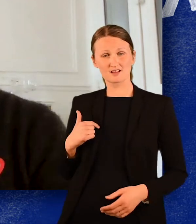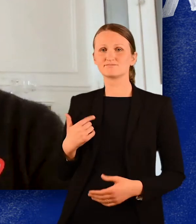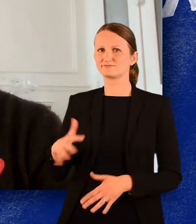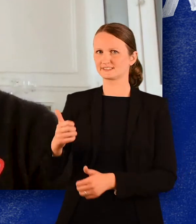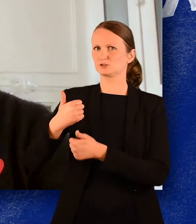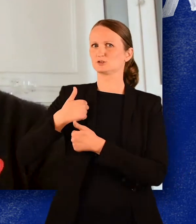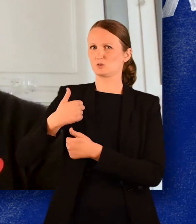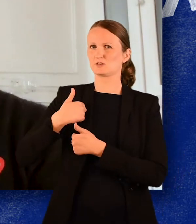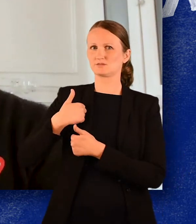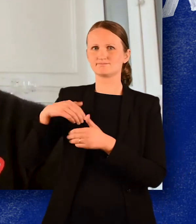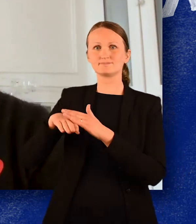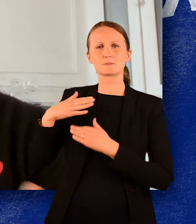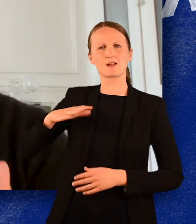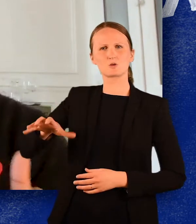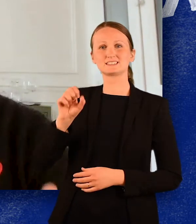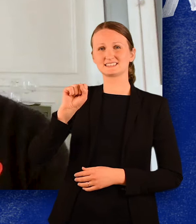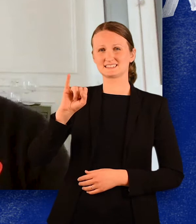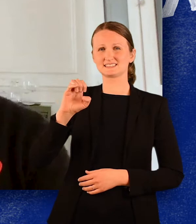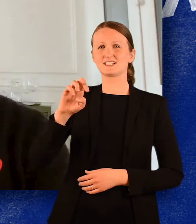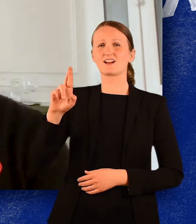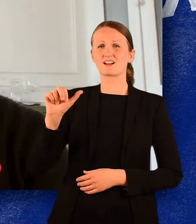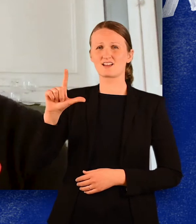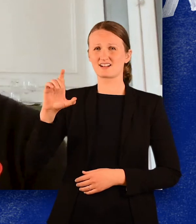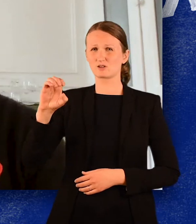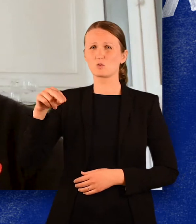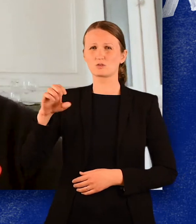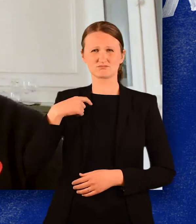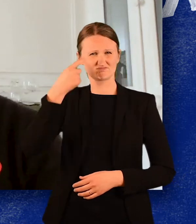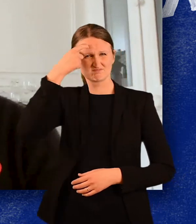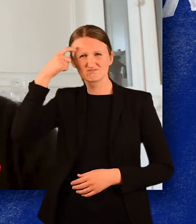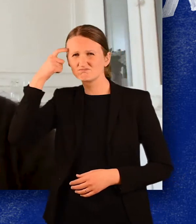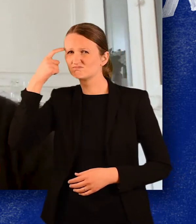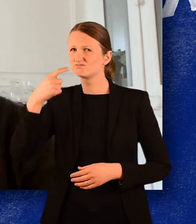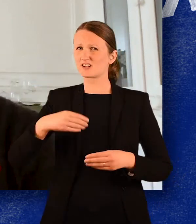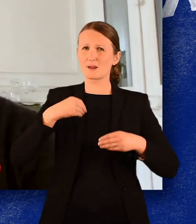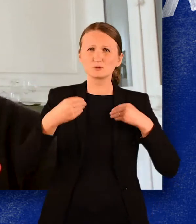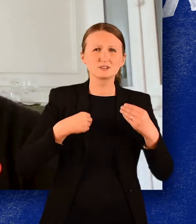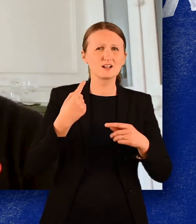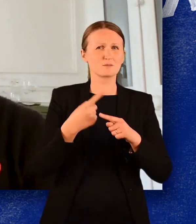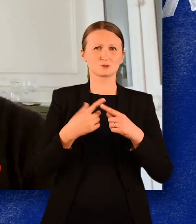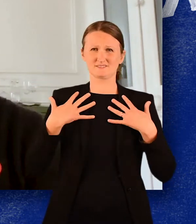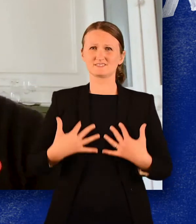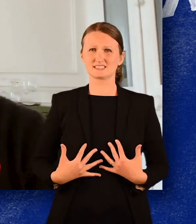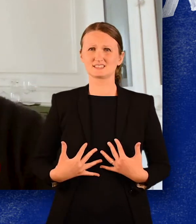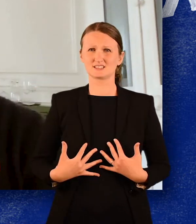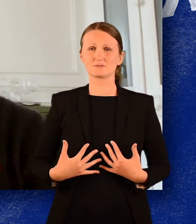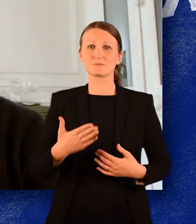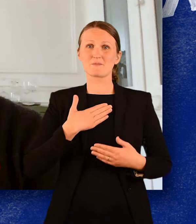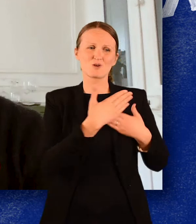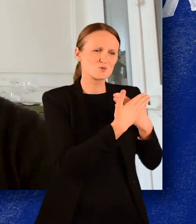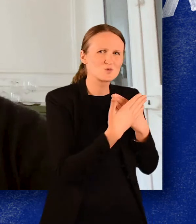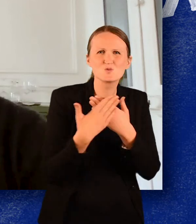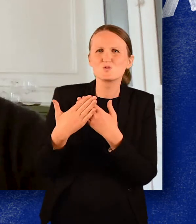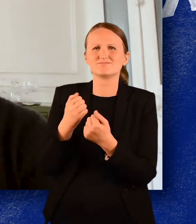Sierra Leone. I've experienced emotional and physical trauma. I've lost my